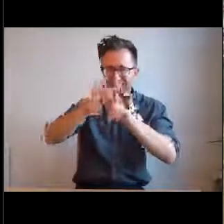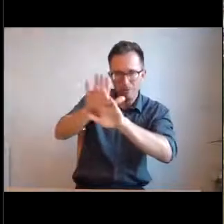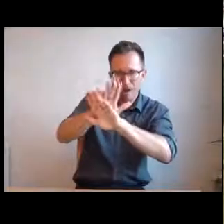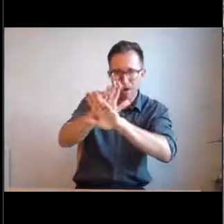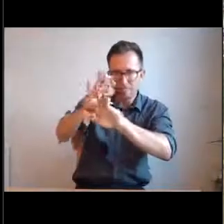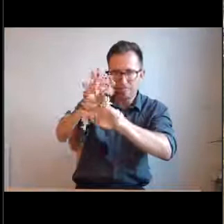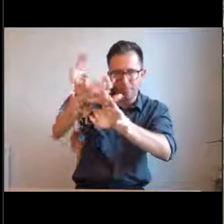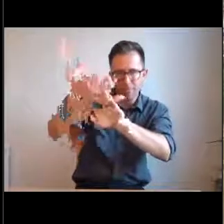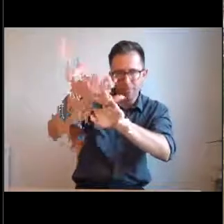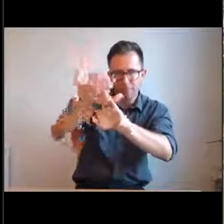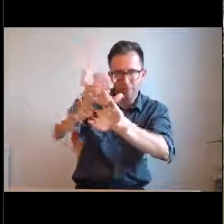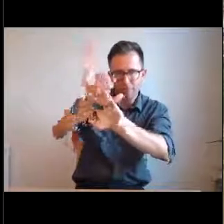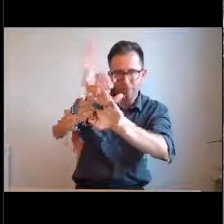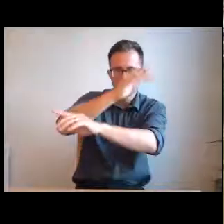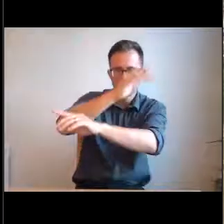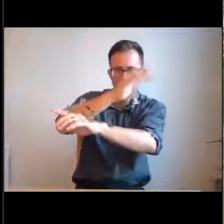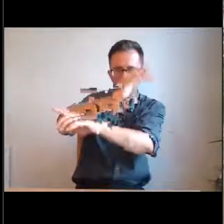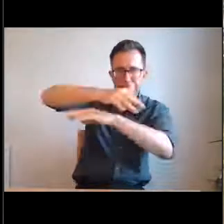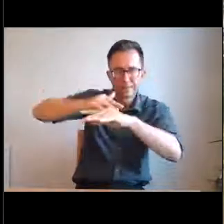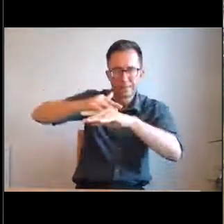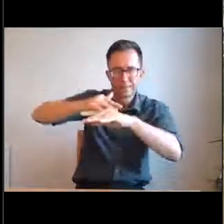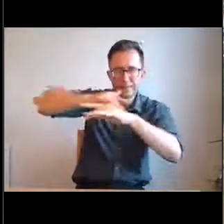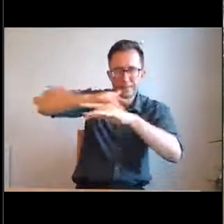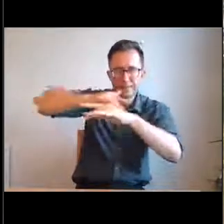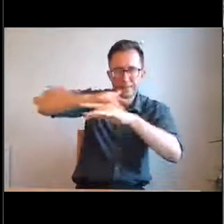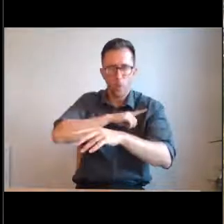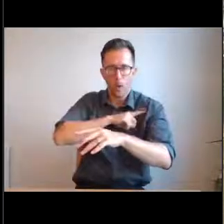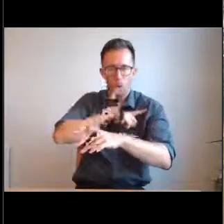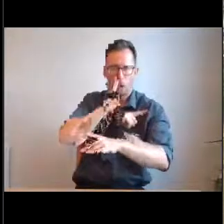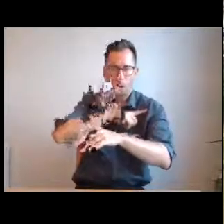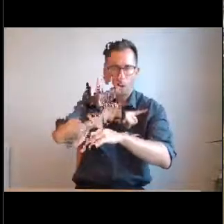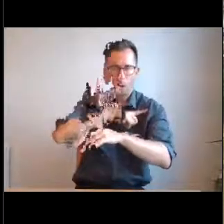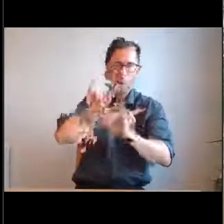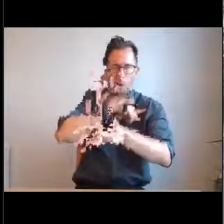the existing landscape and to mitigate the visual impact.